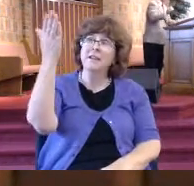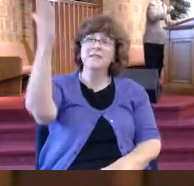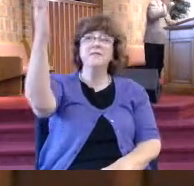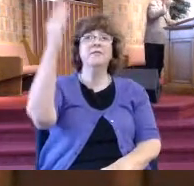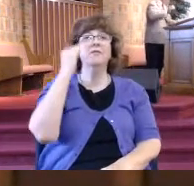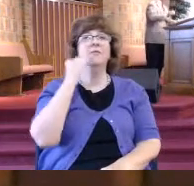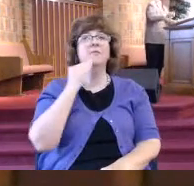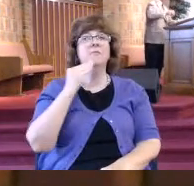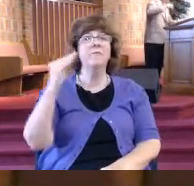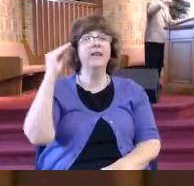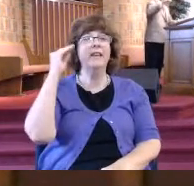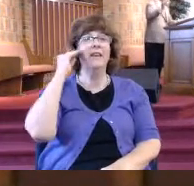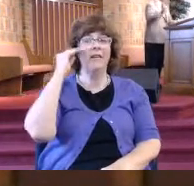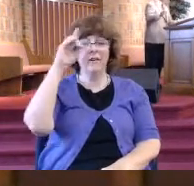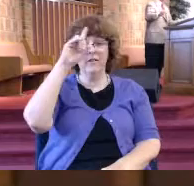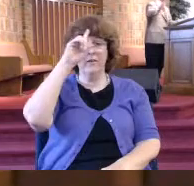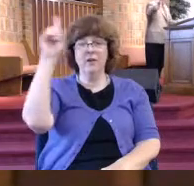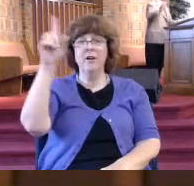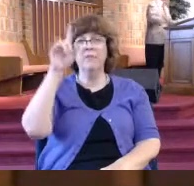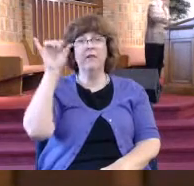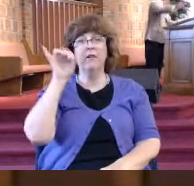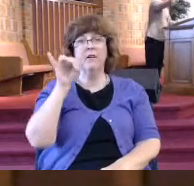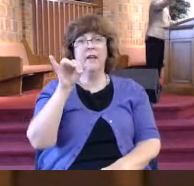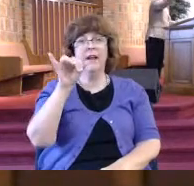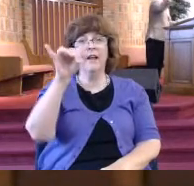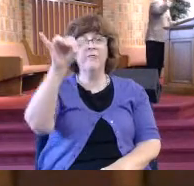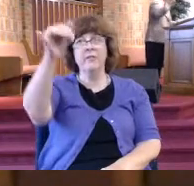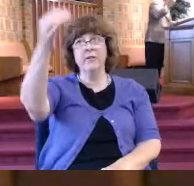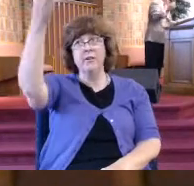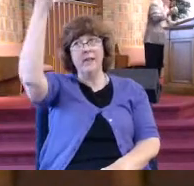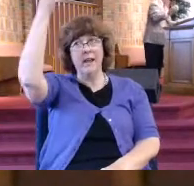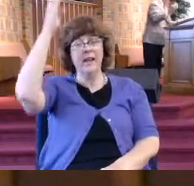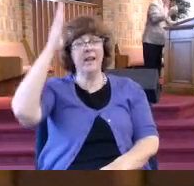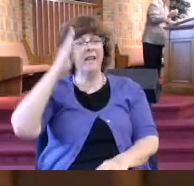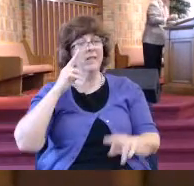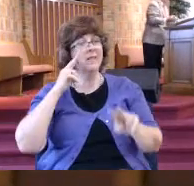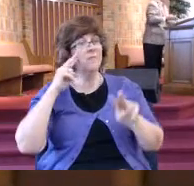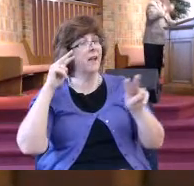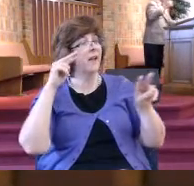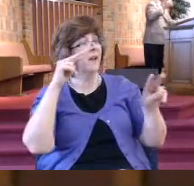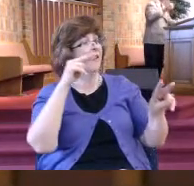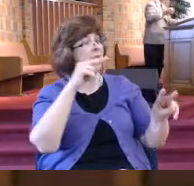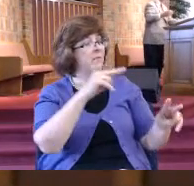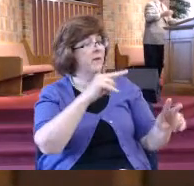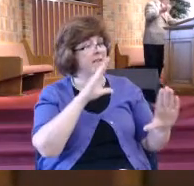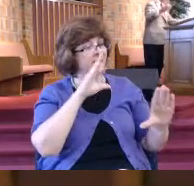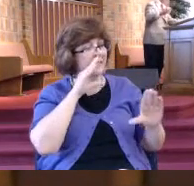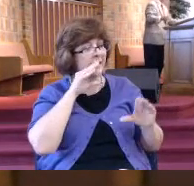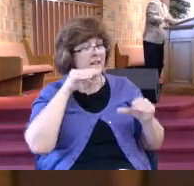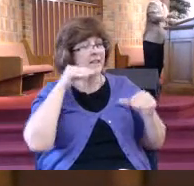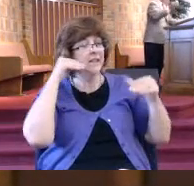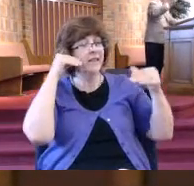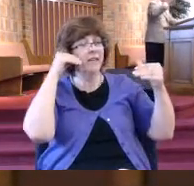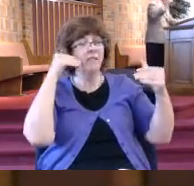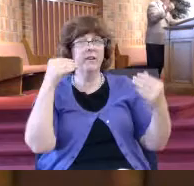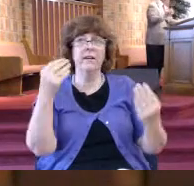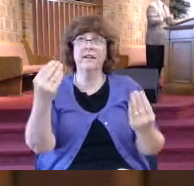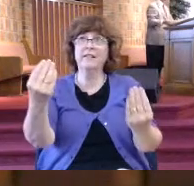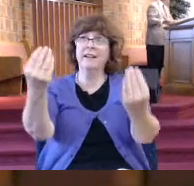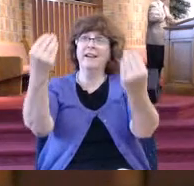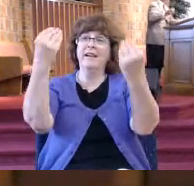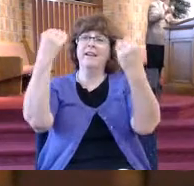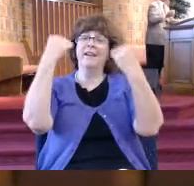rise, soon will be our home forever, and the smile of the blessed